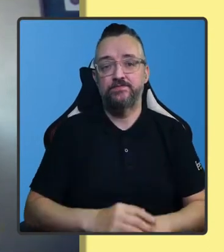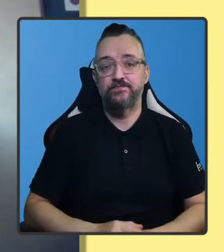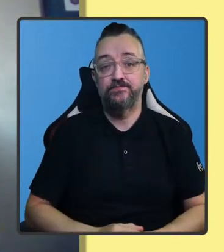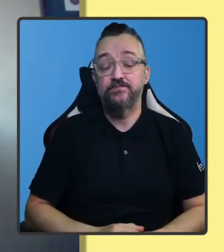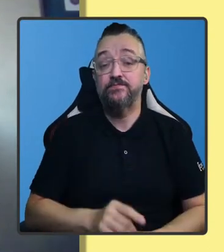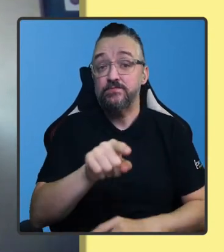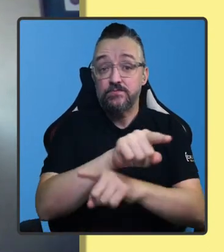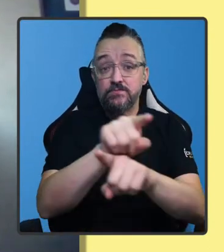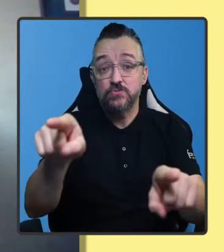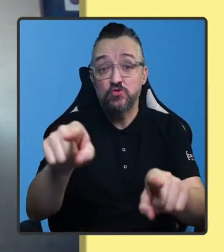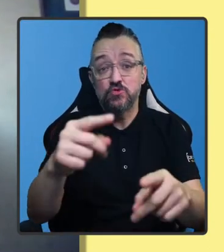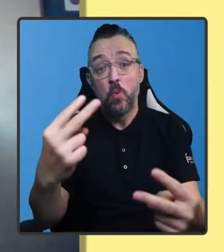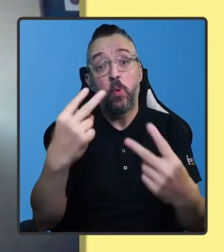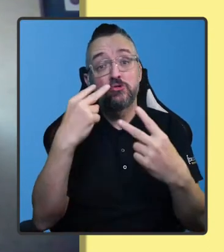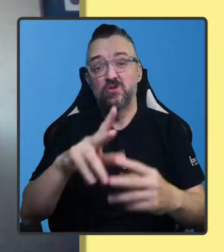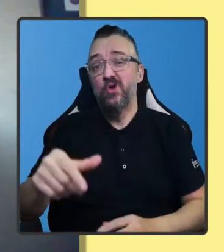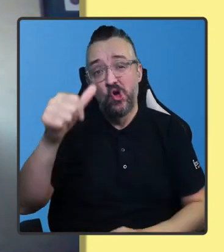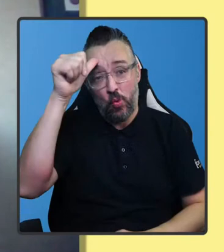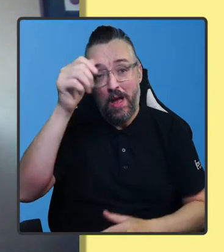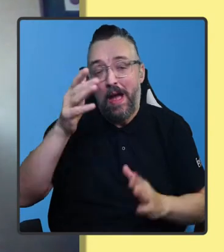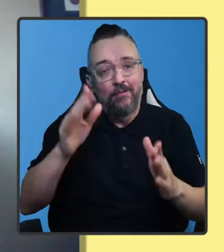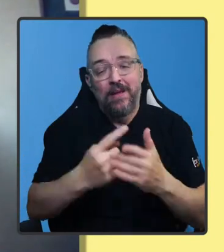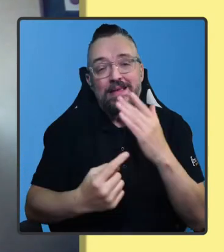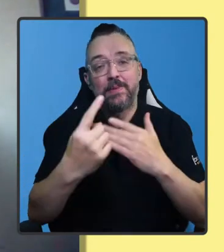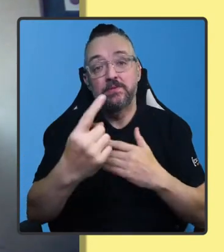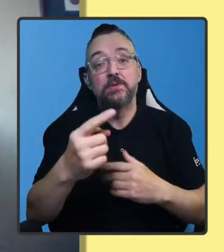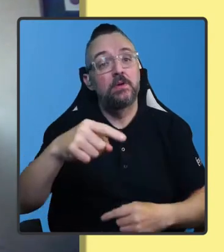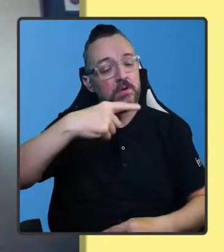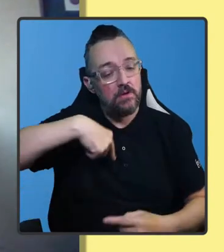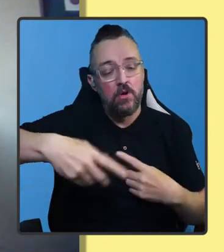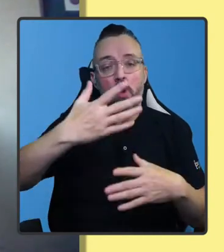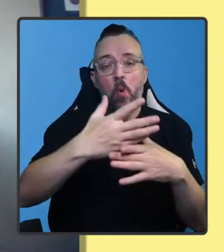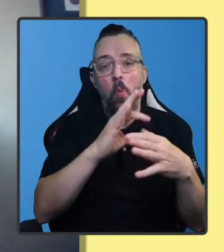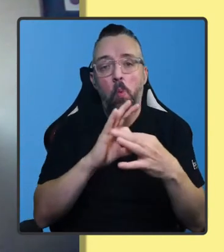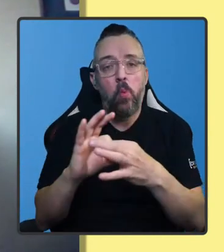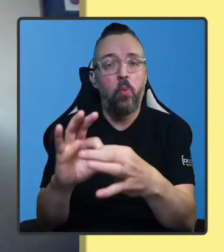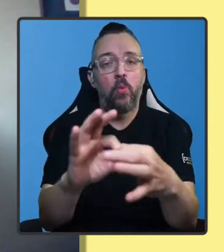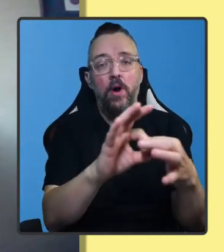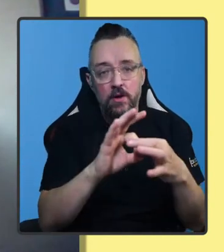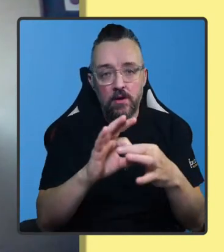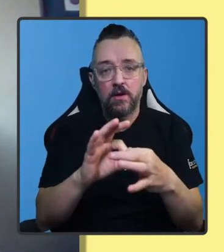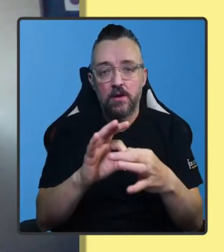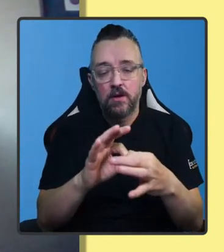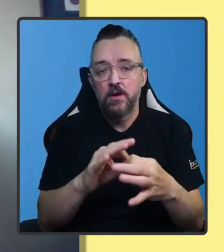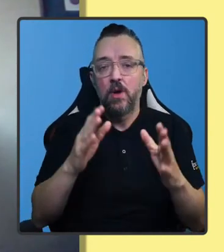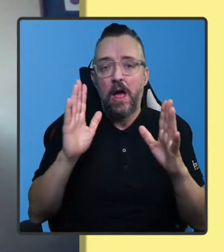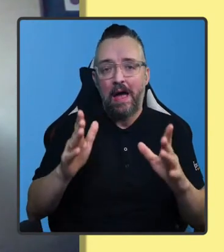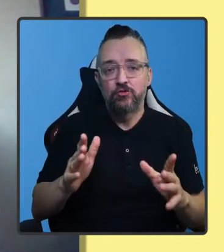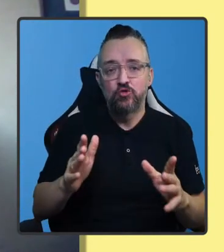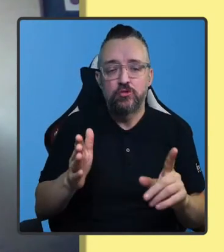that. But working together, we must continue to win over our fellow Scots who are not yet